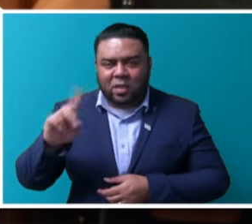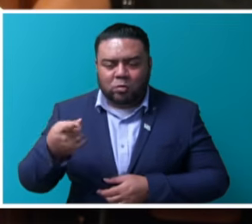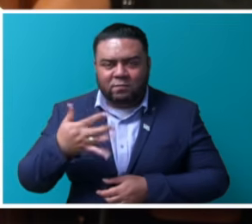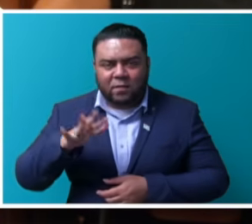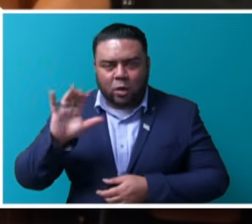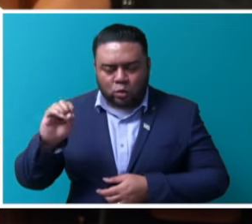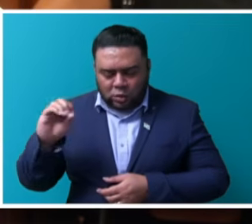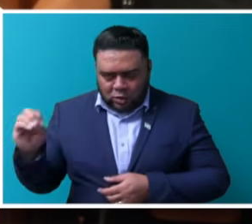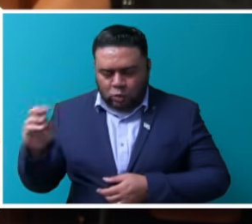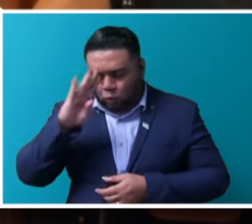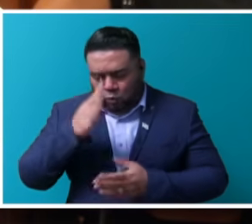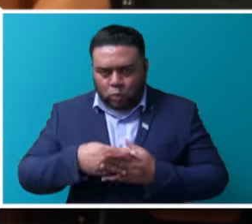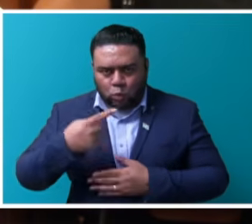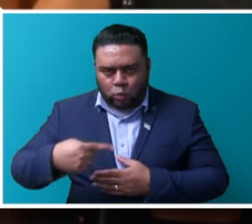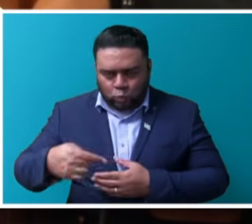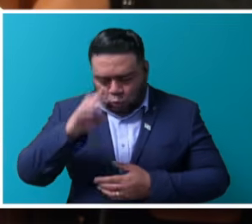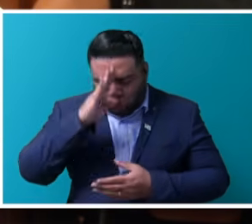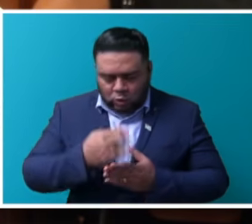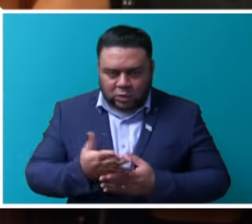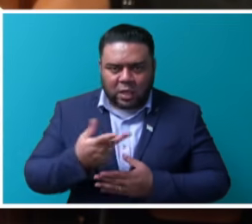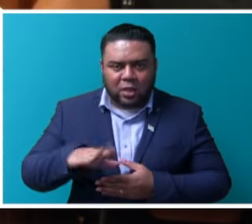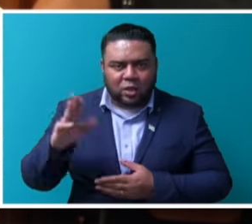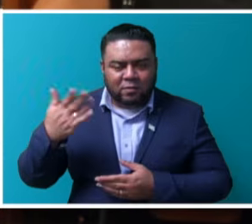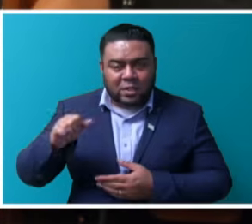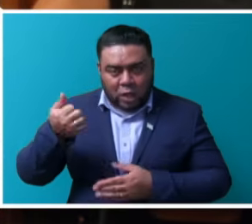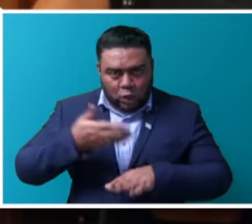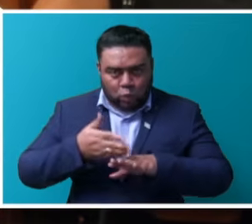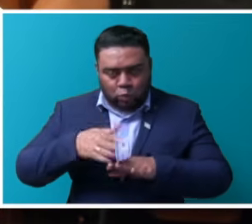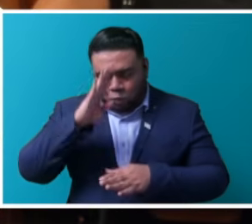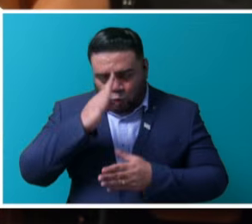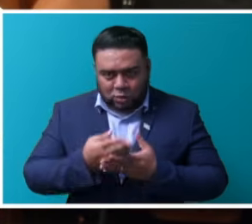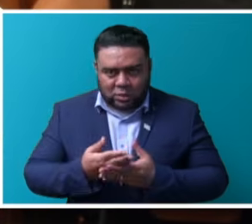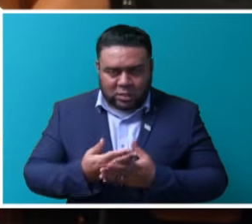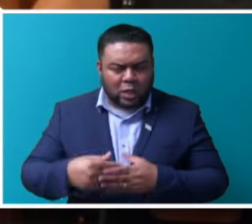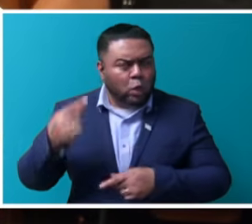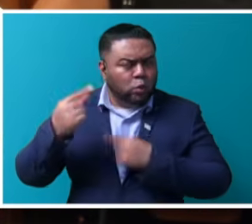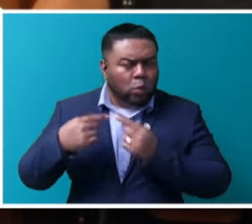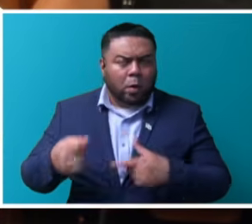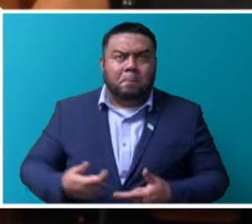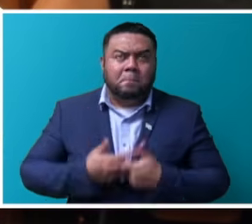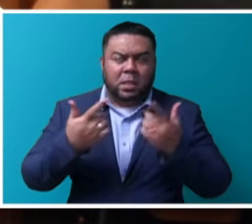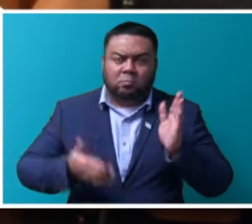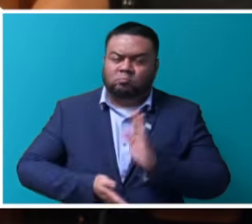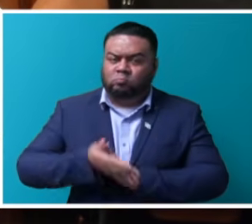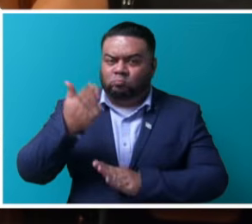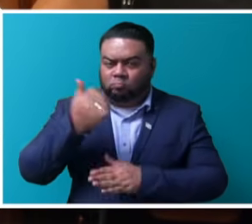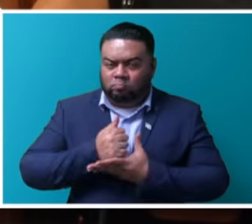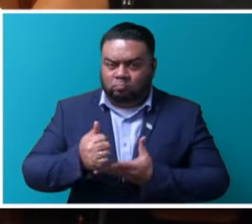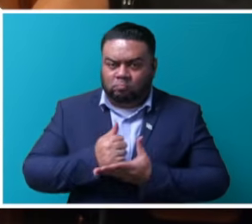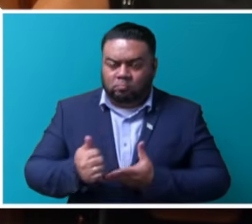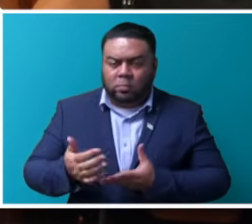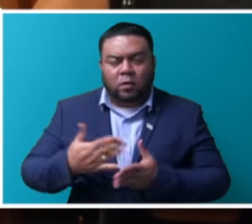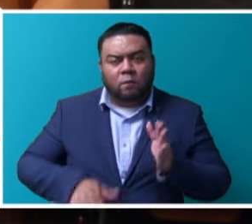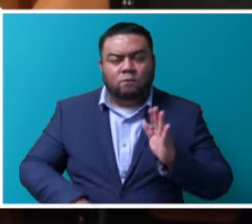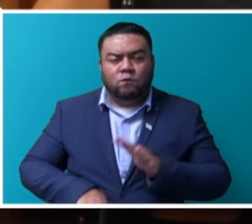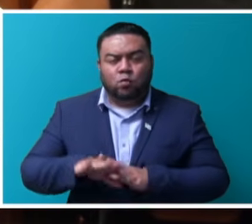11,593 continuing students and 13,060 new students. This will be a historically high number of students under full